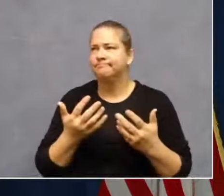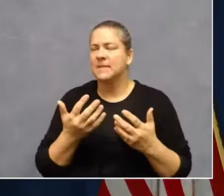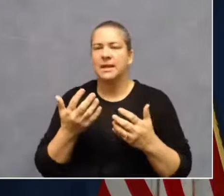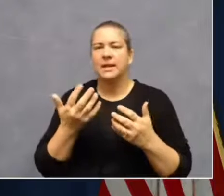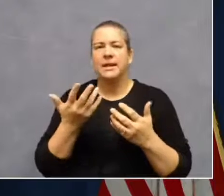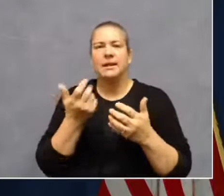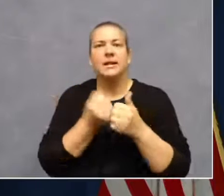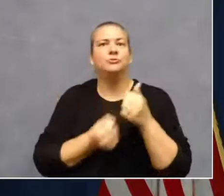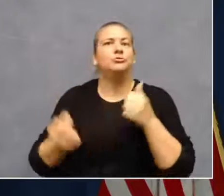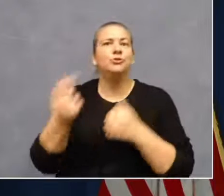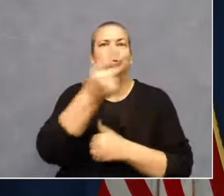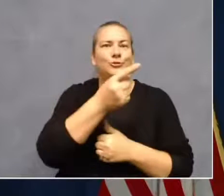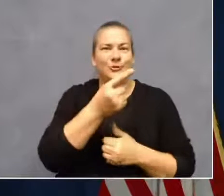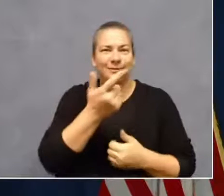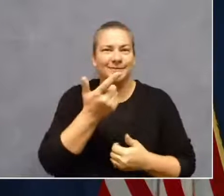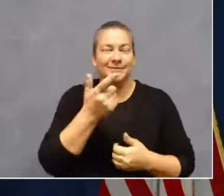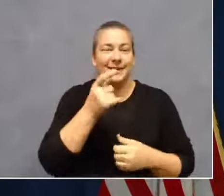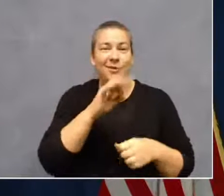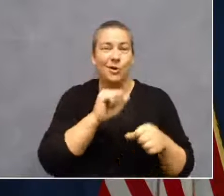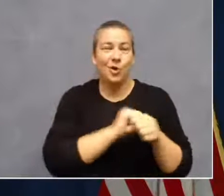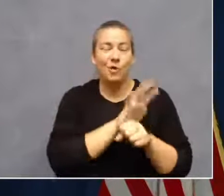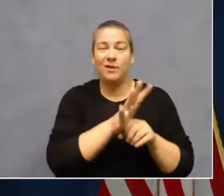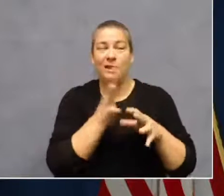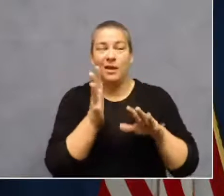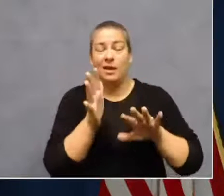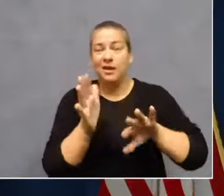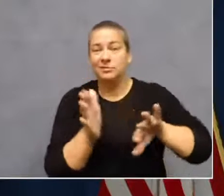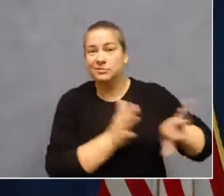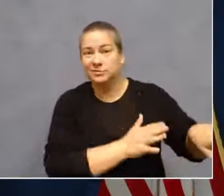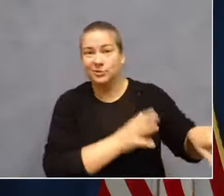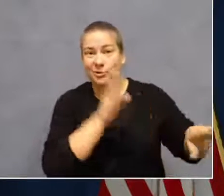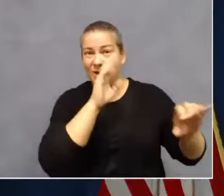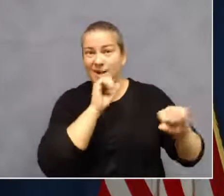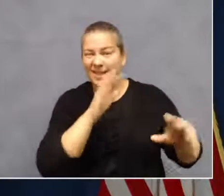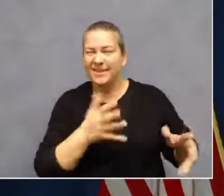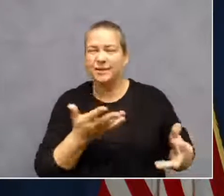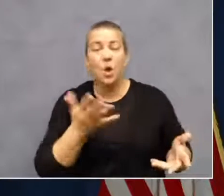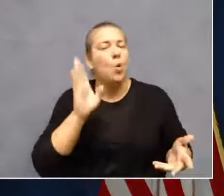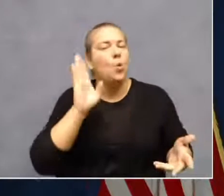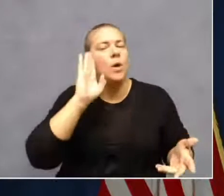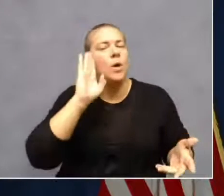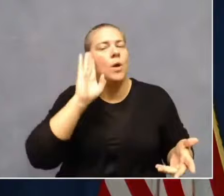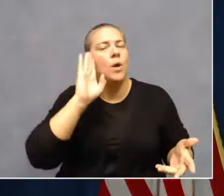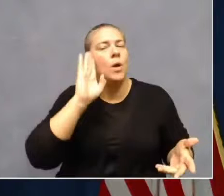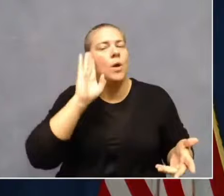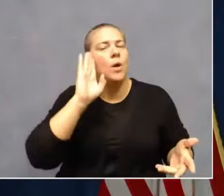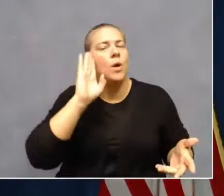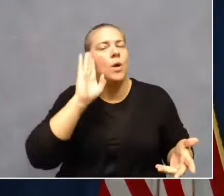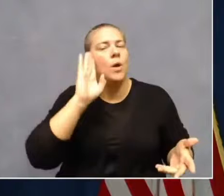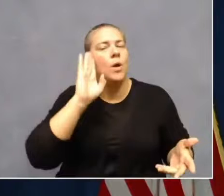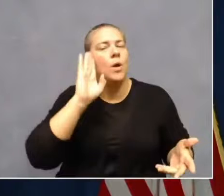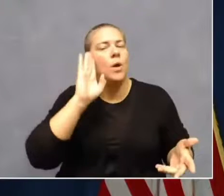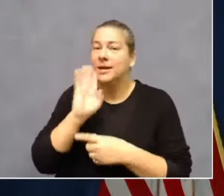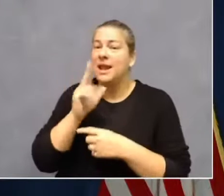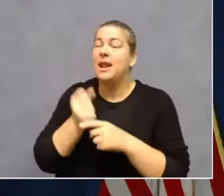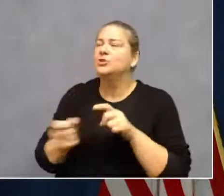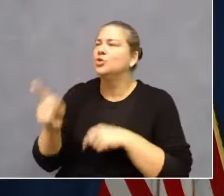when we are beyond COVID, because I think we most certainly will be, want to look back and say, if we just cared a little bit